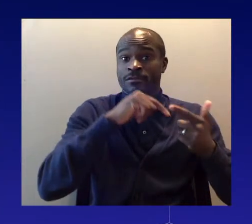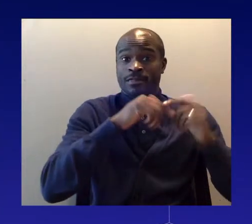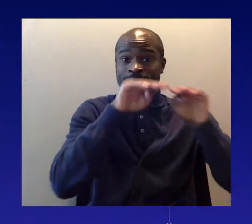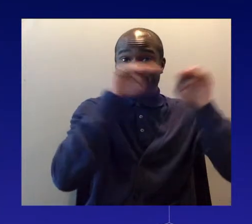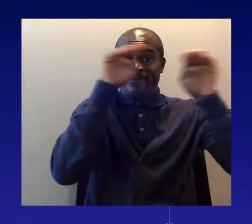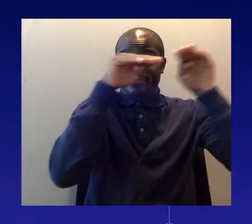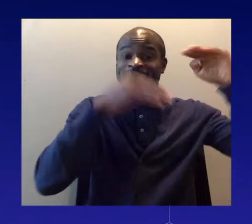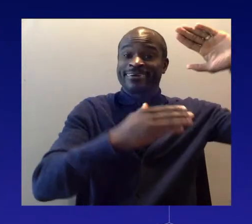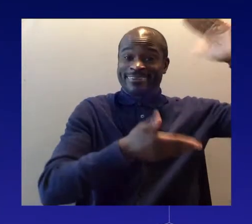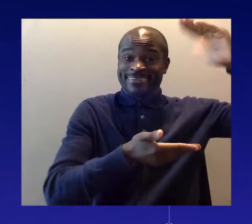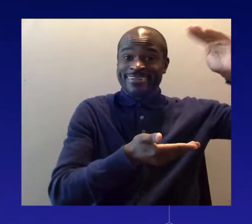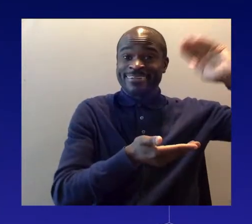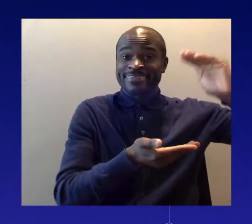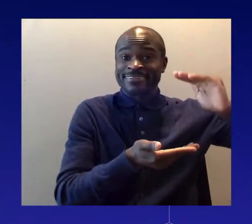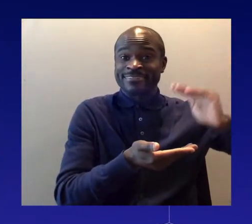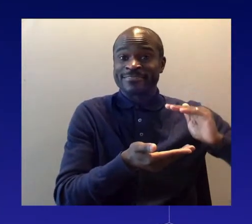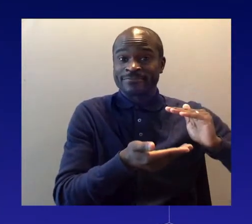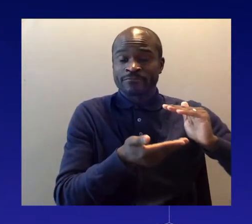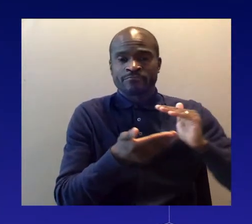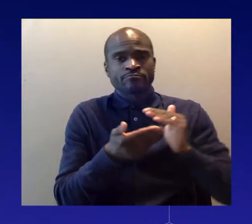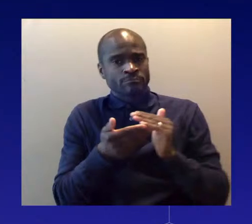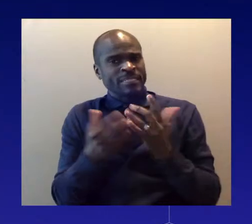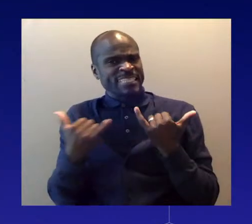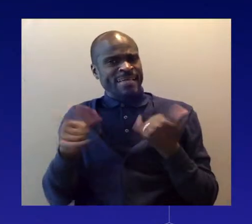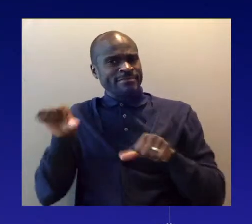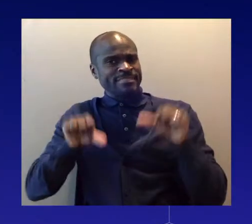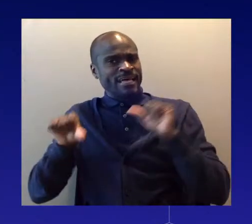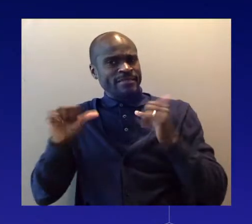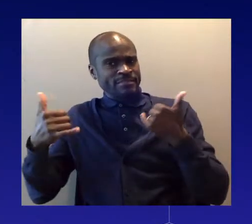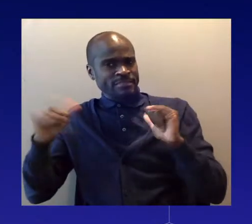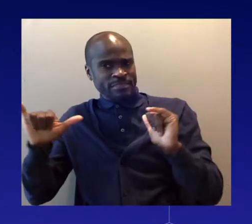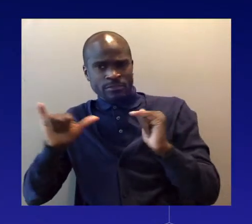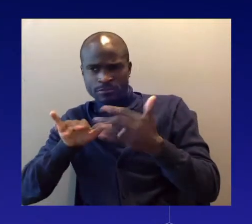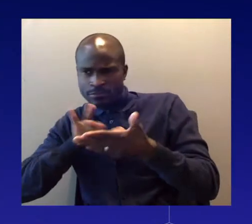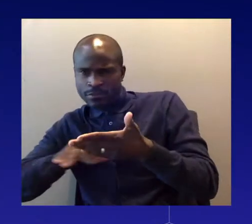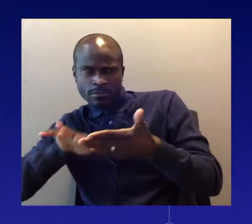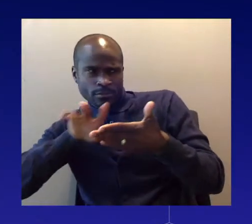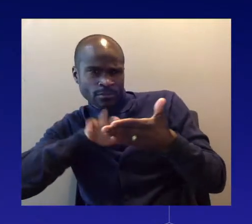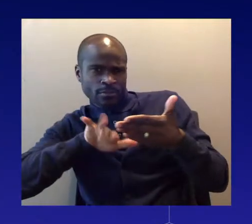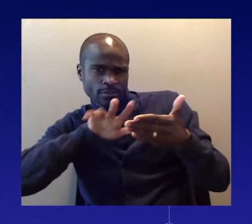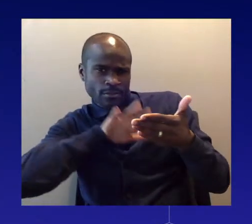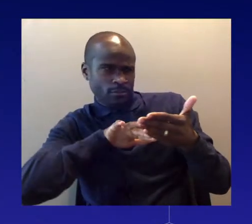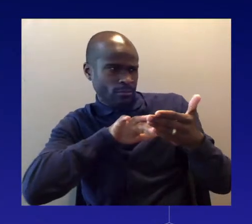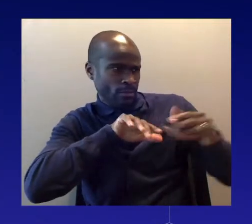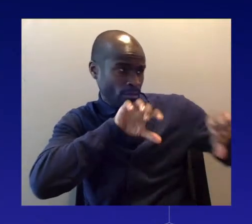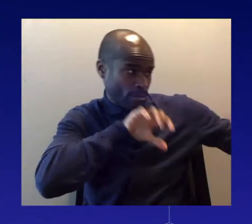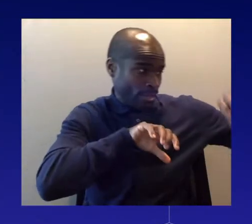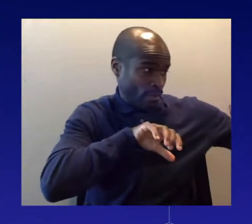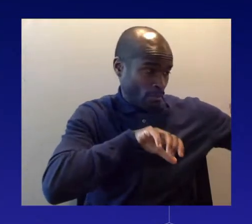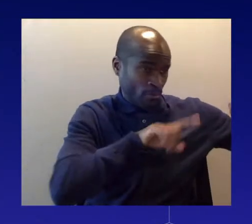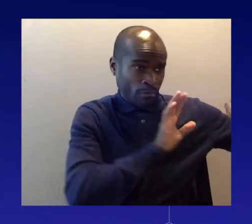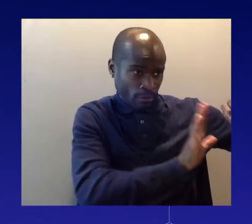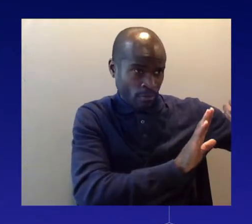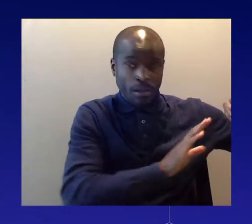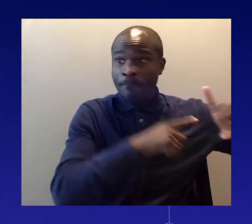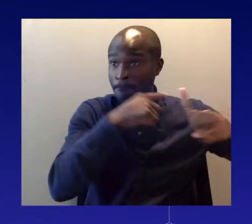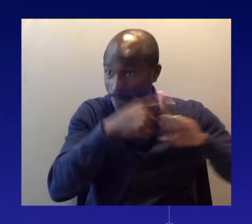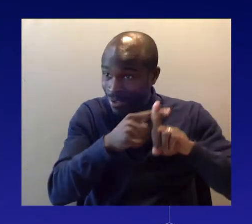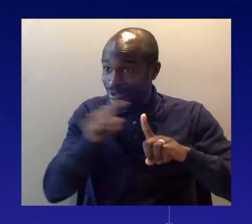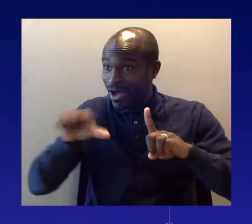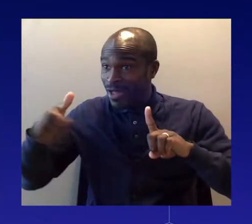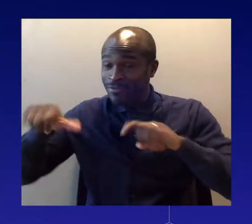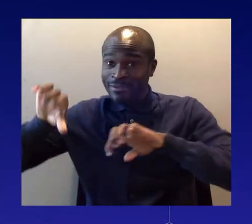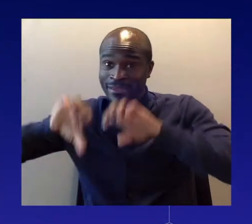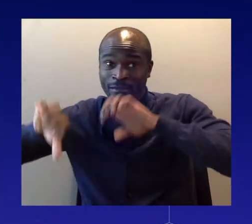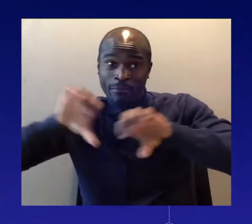up as to how many of these chemicals interact with each other. And what we hear all the time is we're concerned about the cumulative effects. So for these